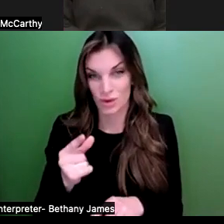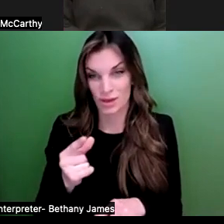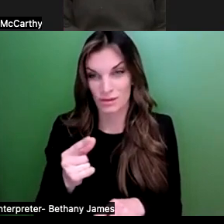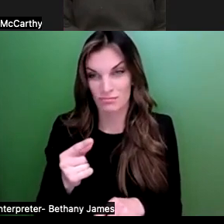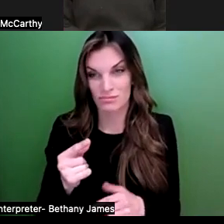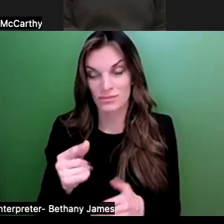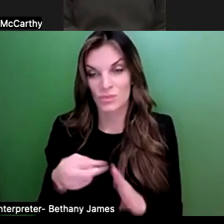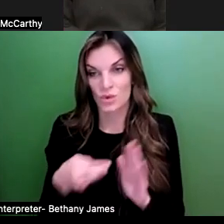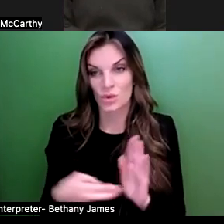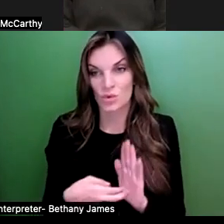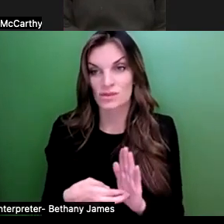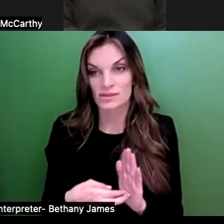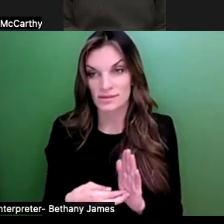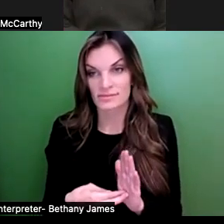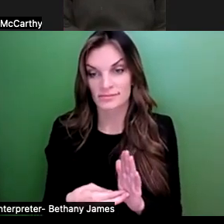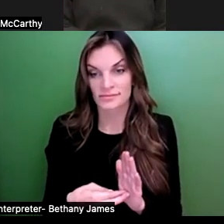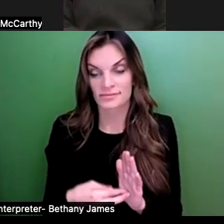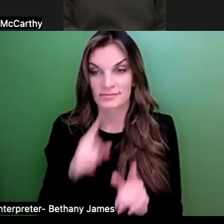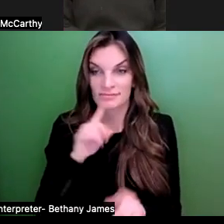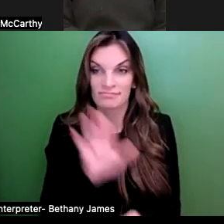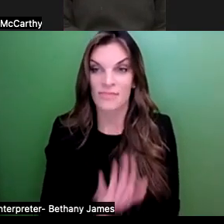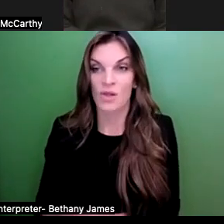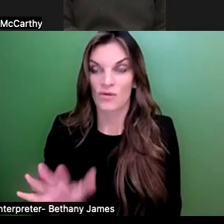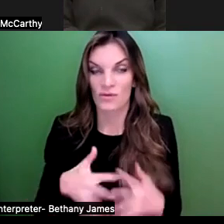this applies to all across America, and it's very